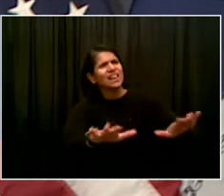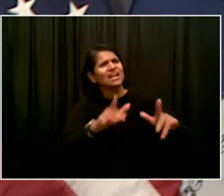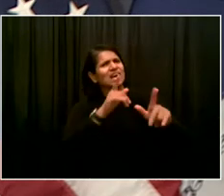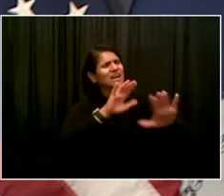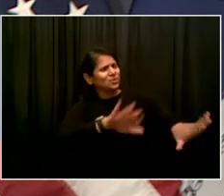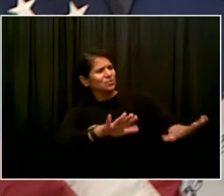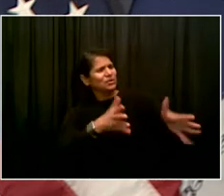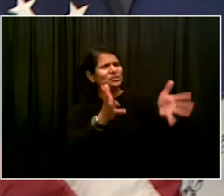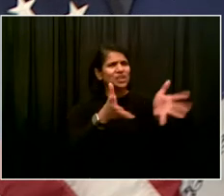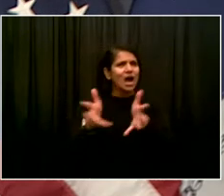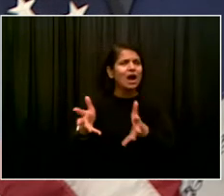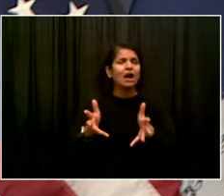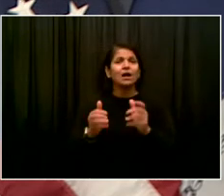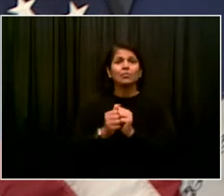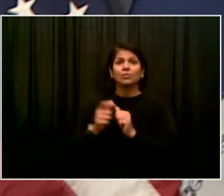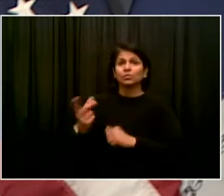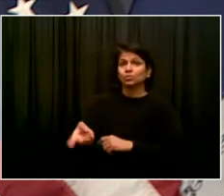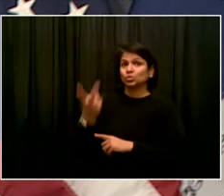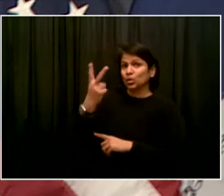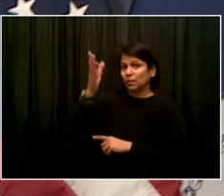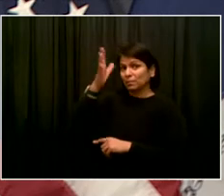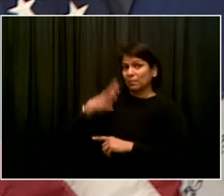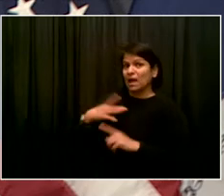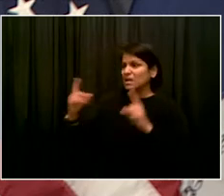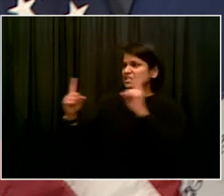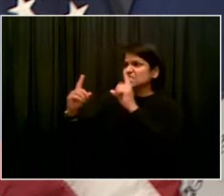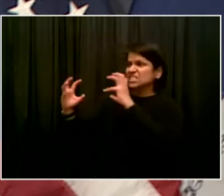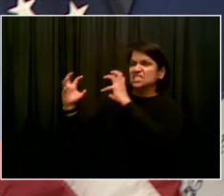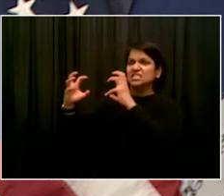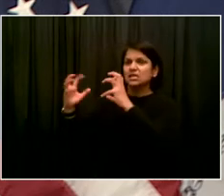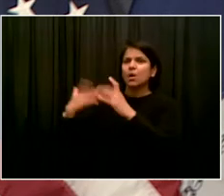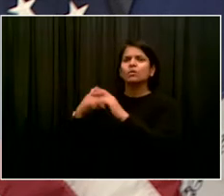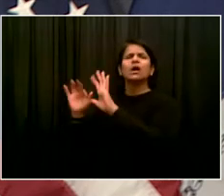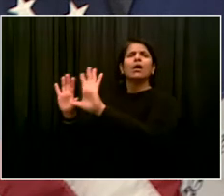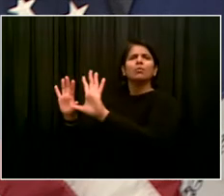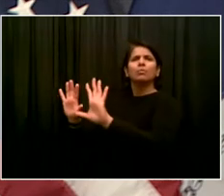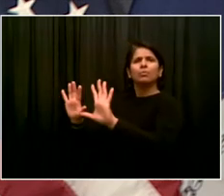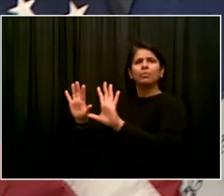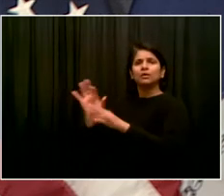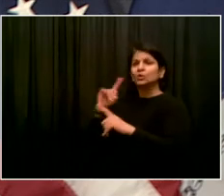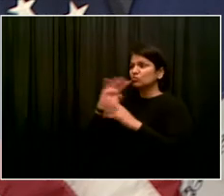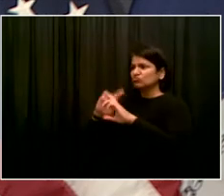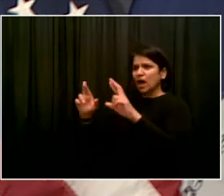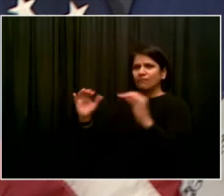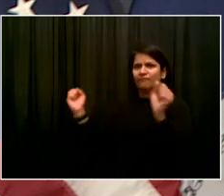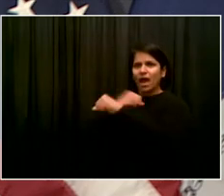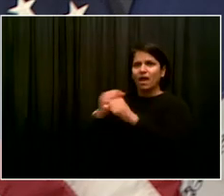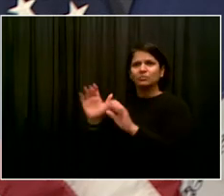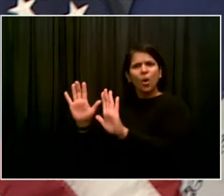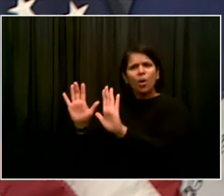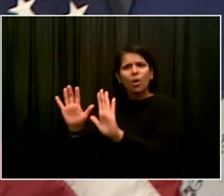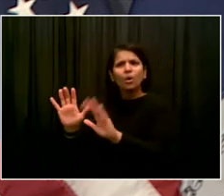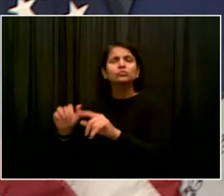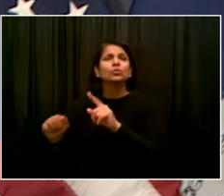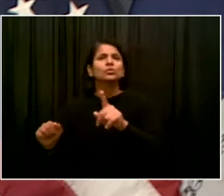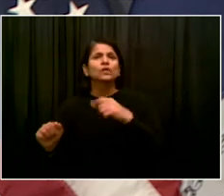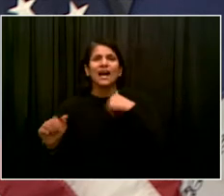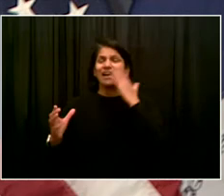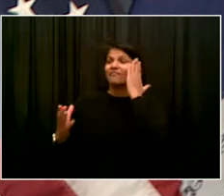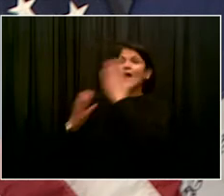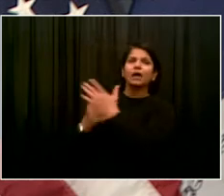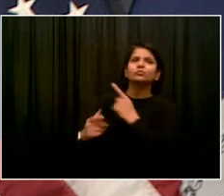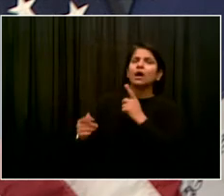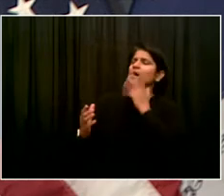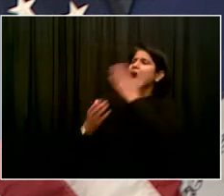calming them down, you know, and much less dramatic situations as well, offering job services to a young man who might get recruited into a